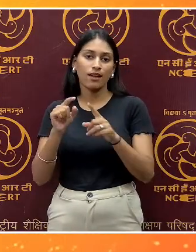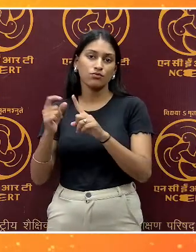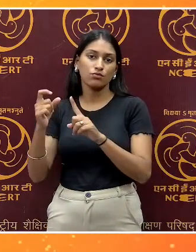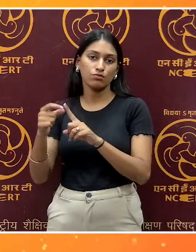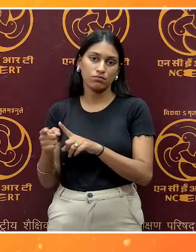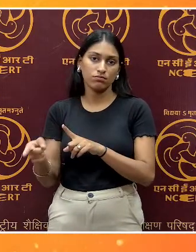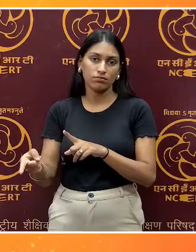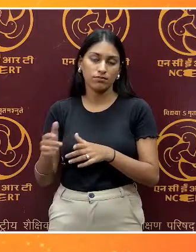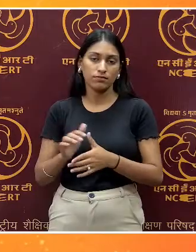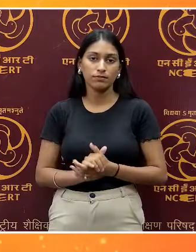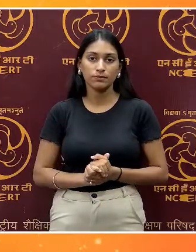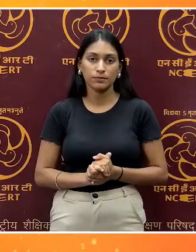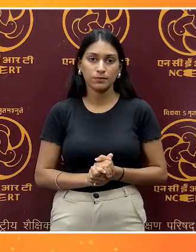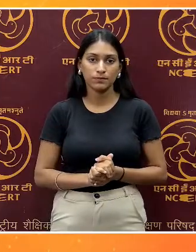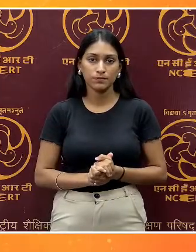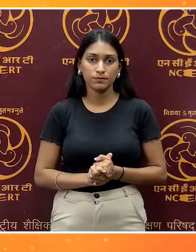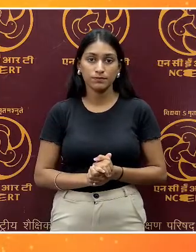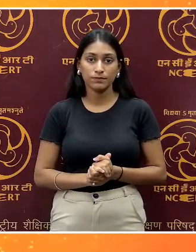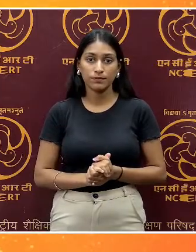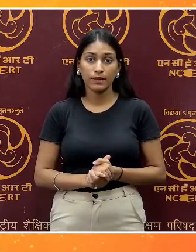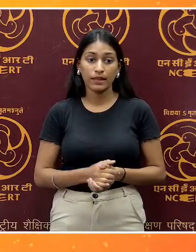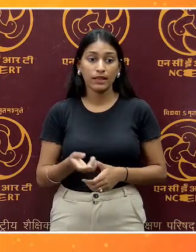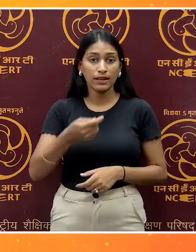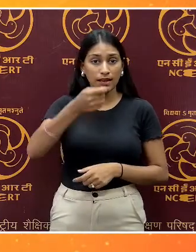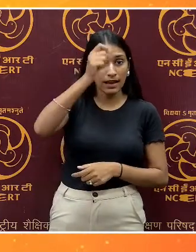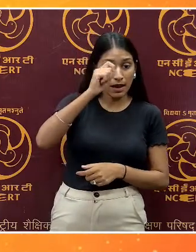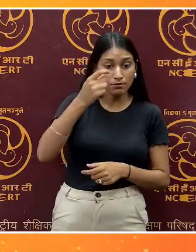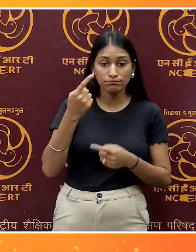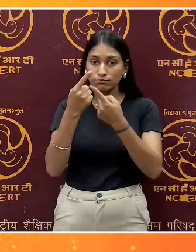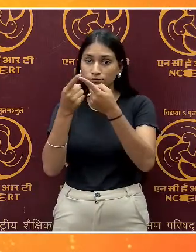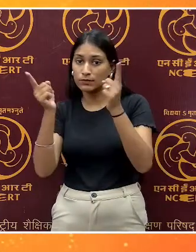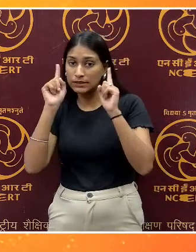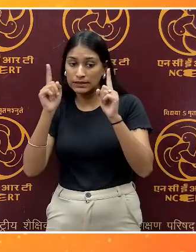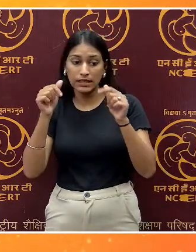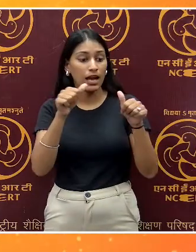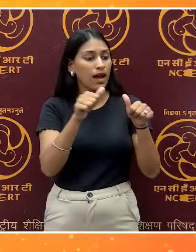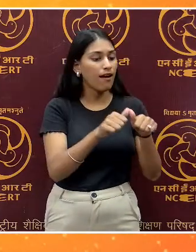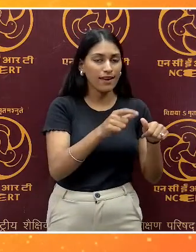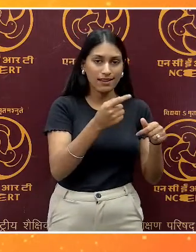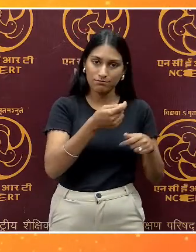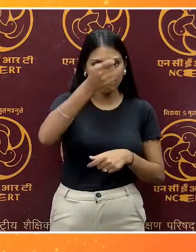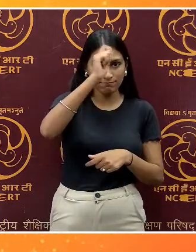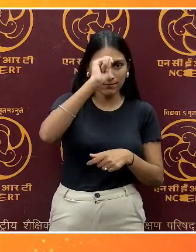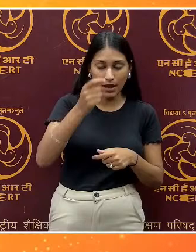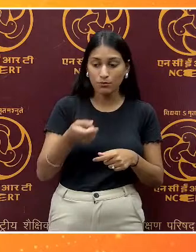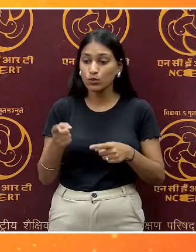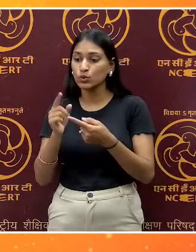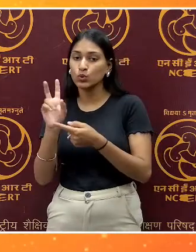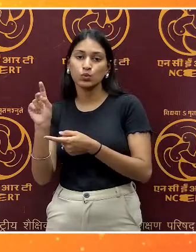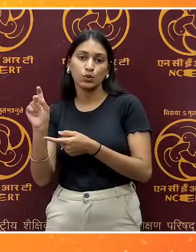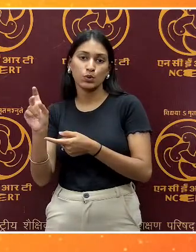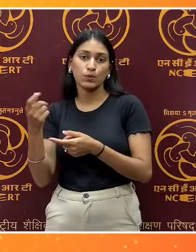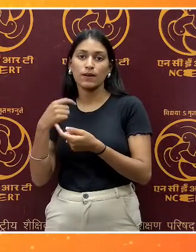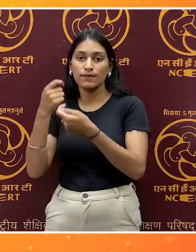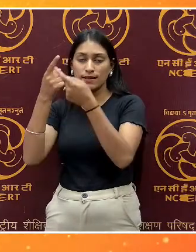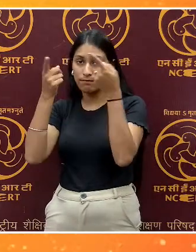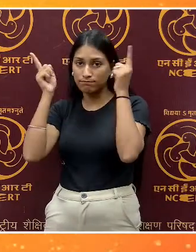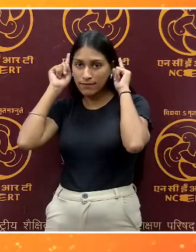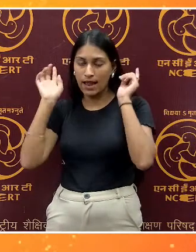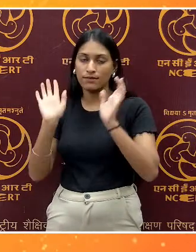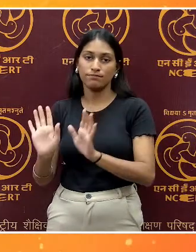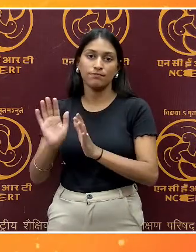We call it cap or hat. Okay, A hat. It is vector A divided by its